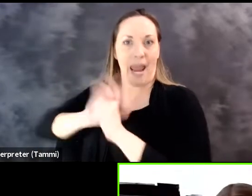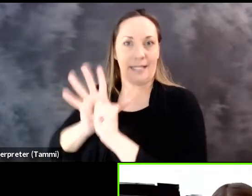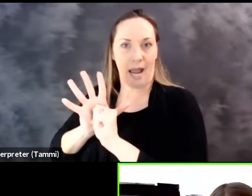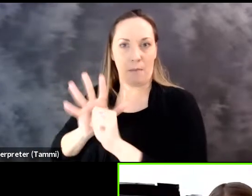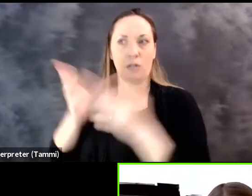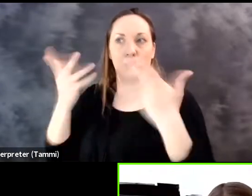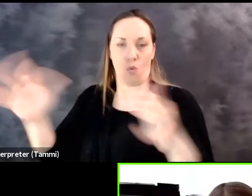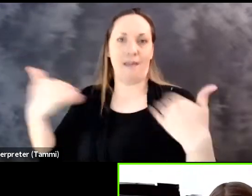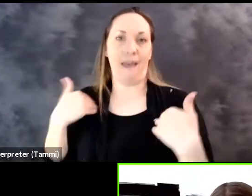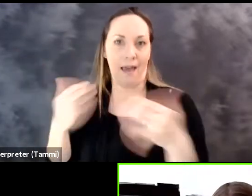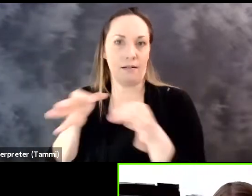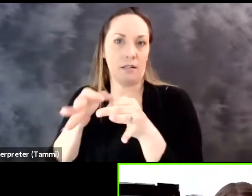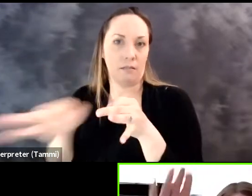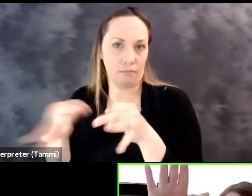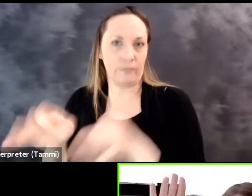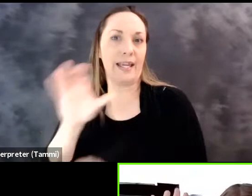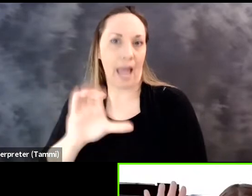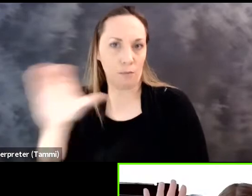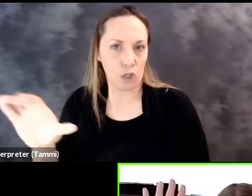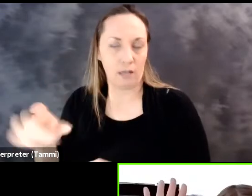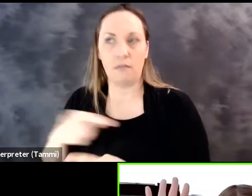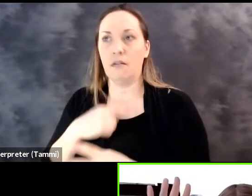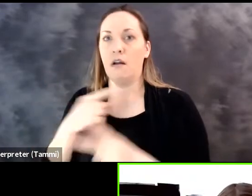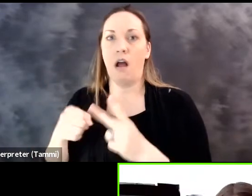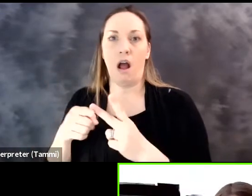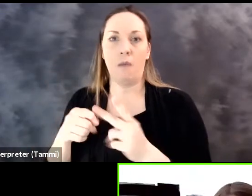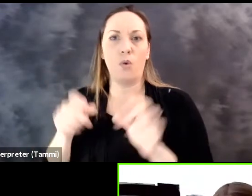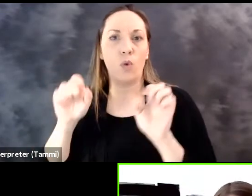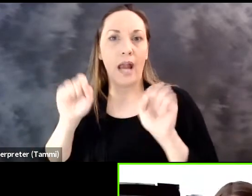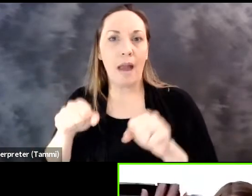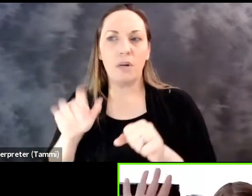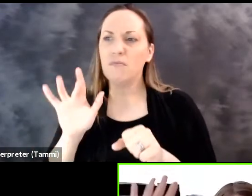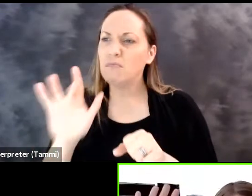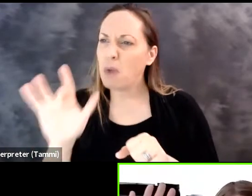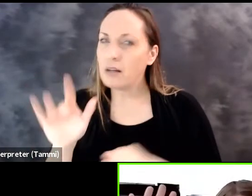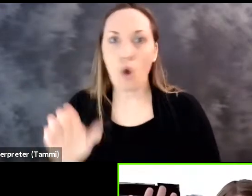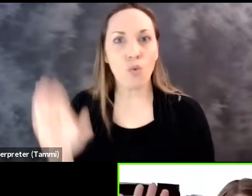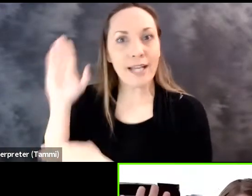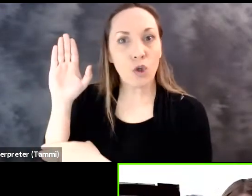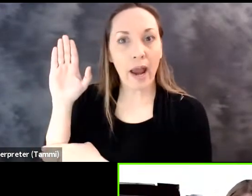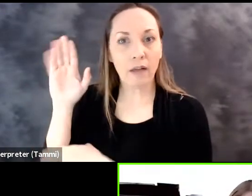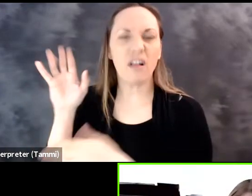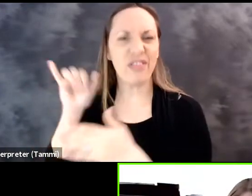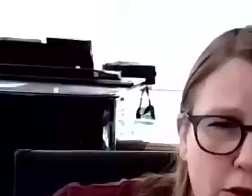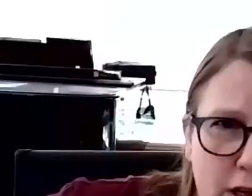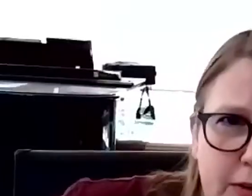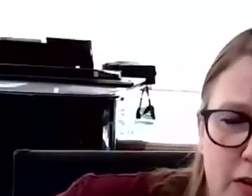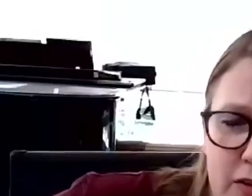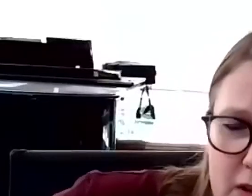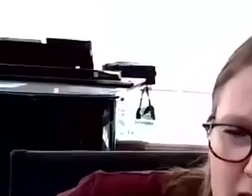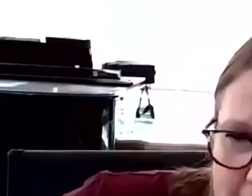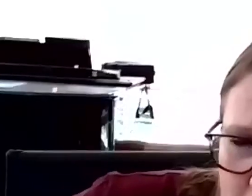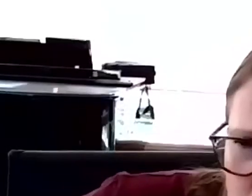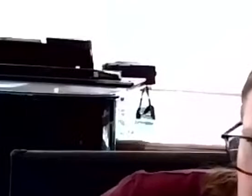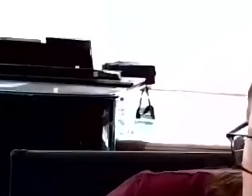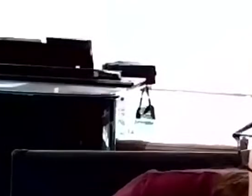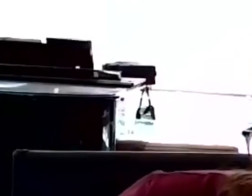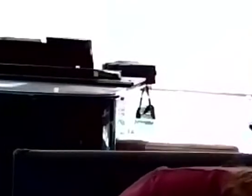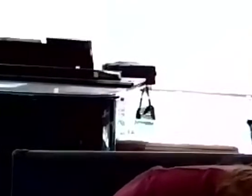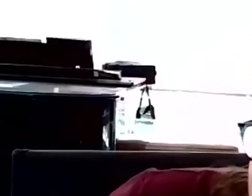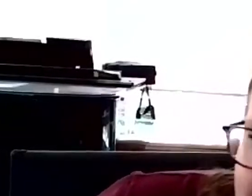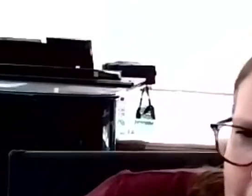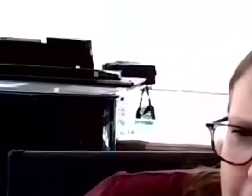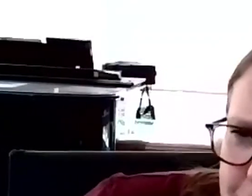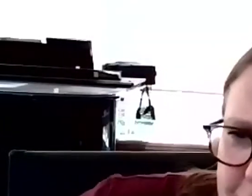there, transcript, hand raise, simple features. In fact, that was actually a feature created by a neurodiverse